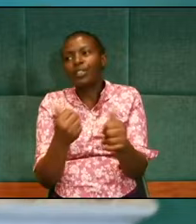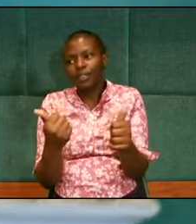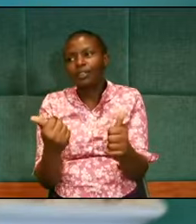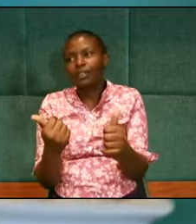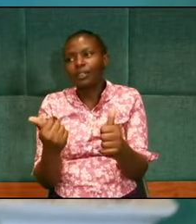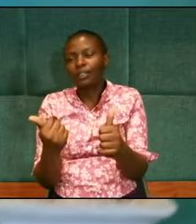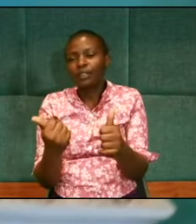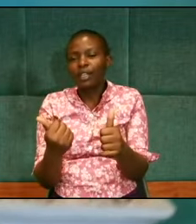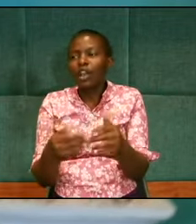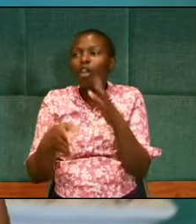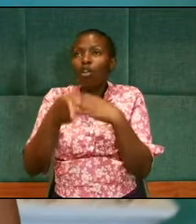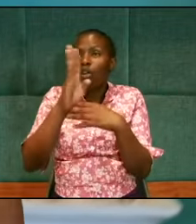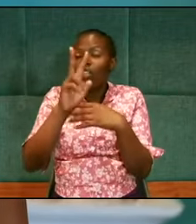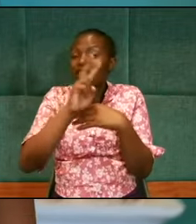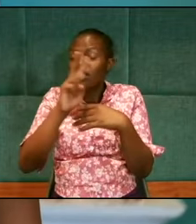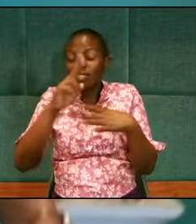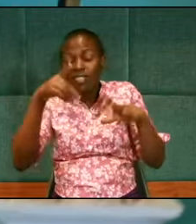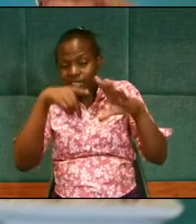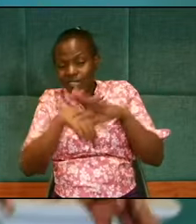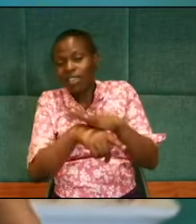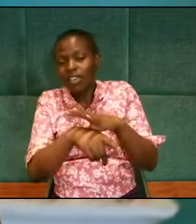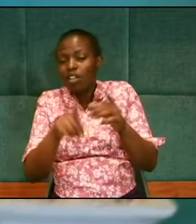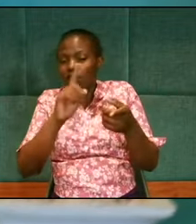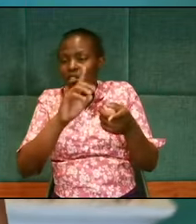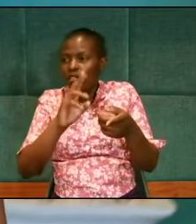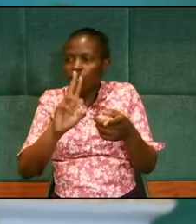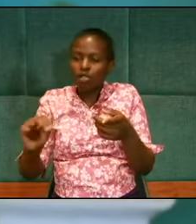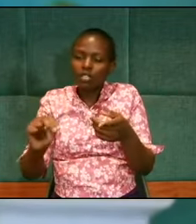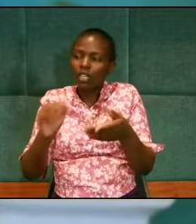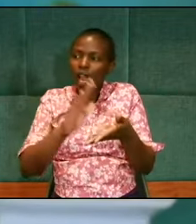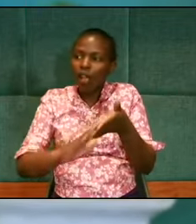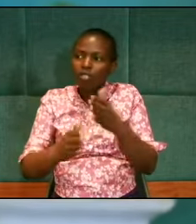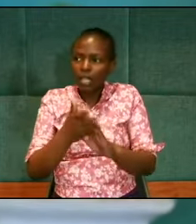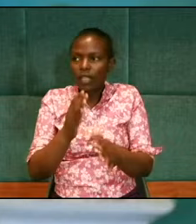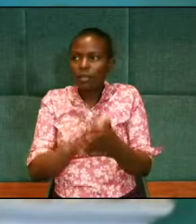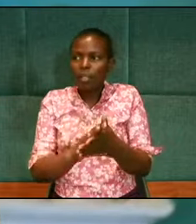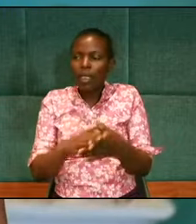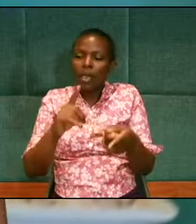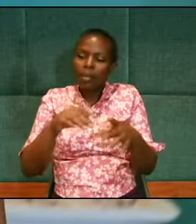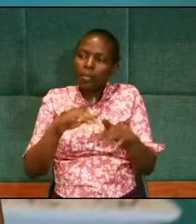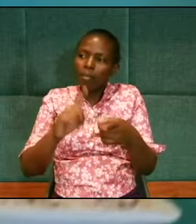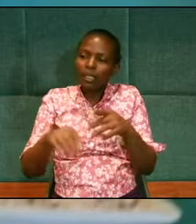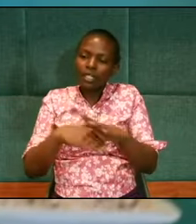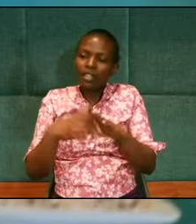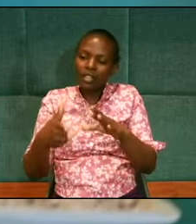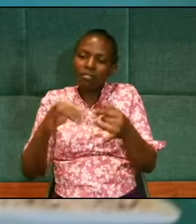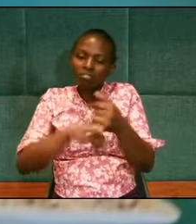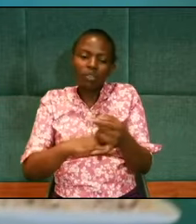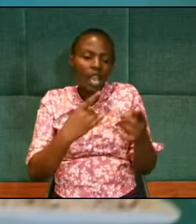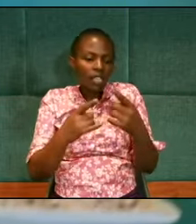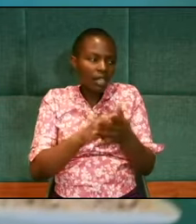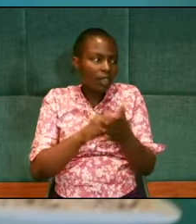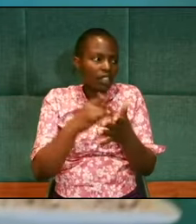God watch from the inside. On this merit, he says, don't marry